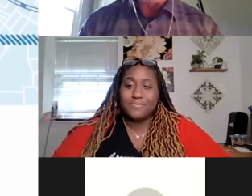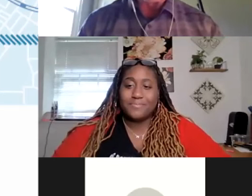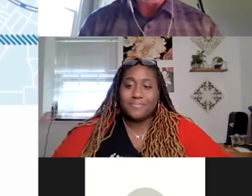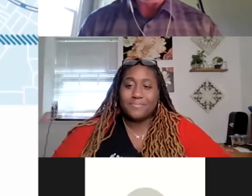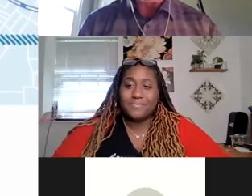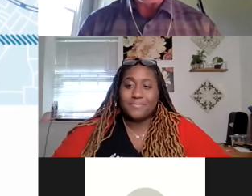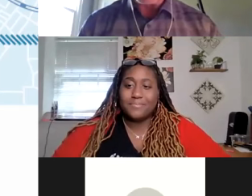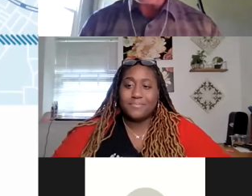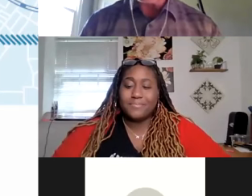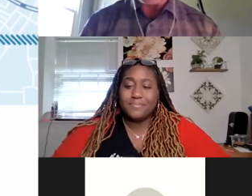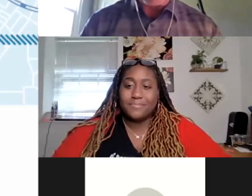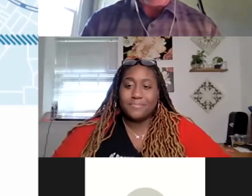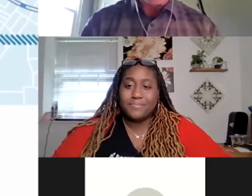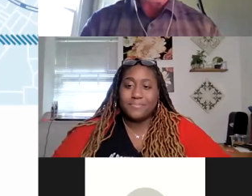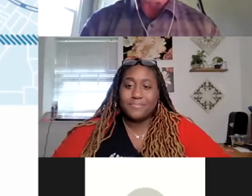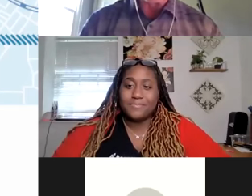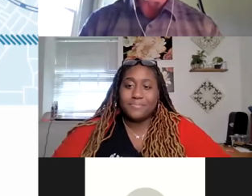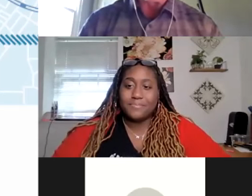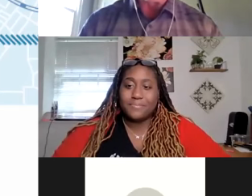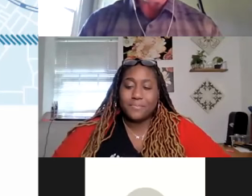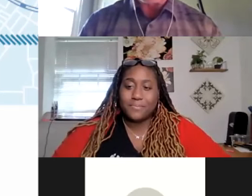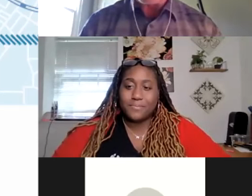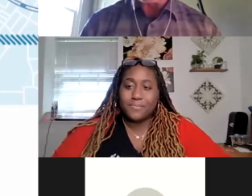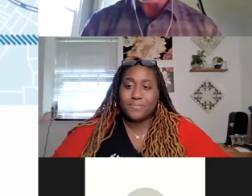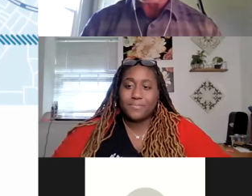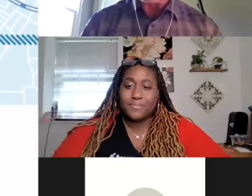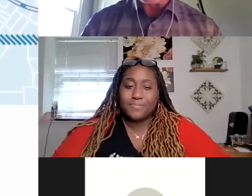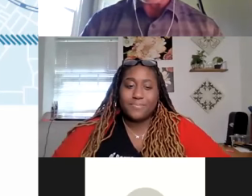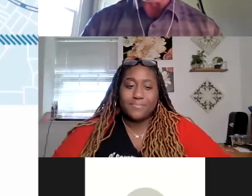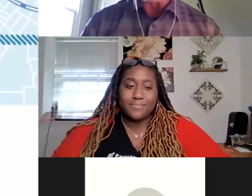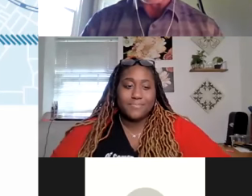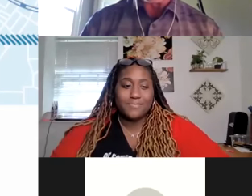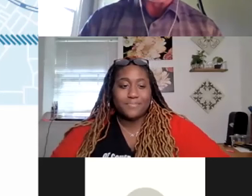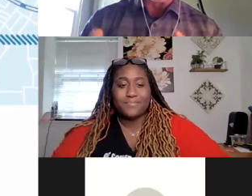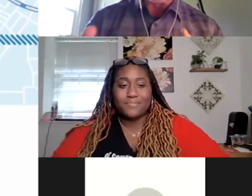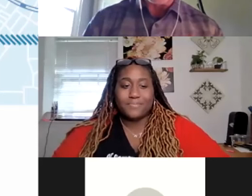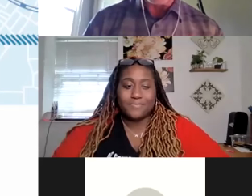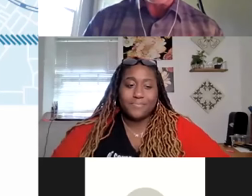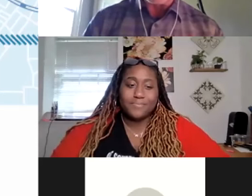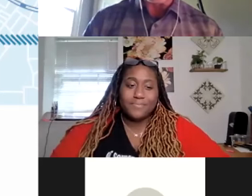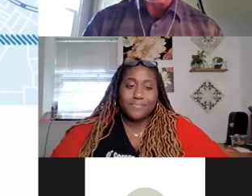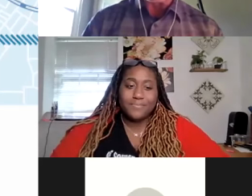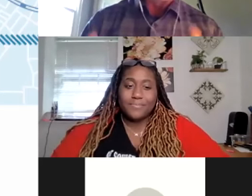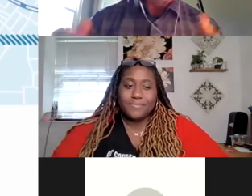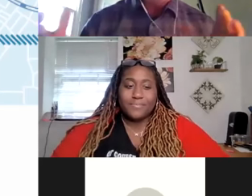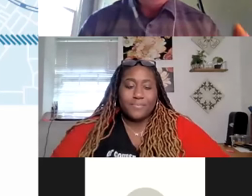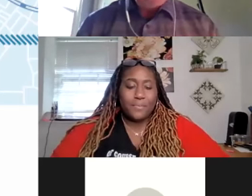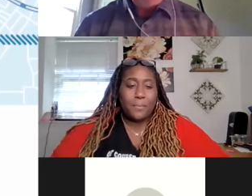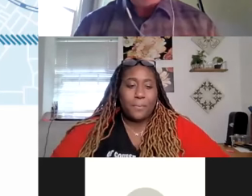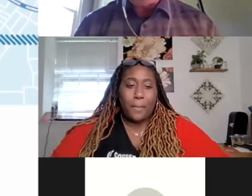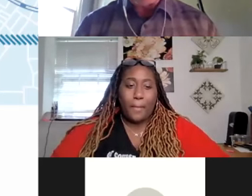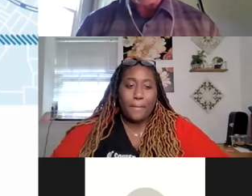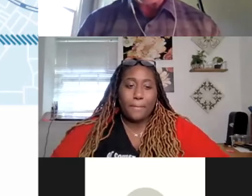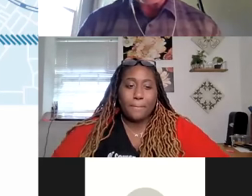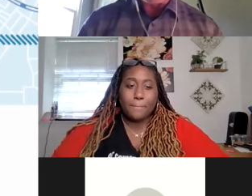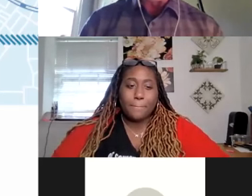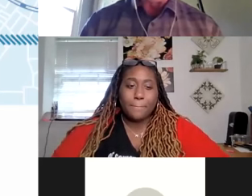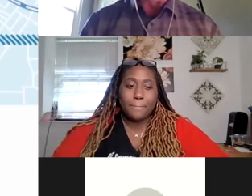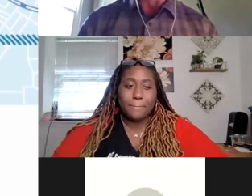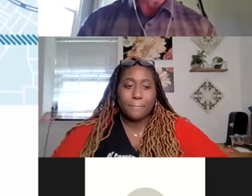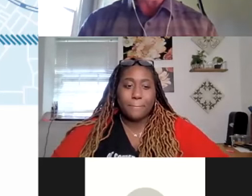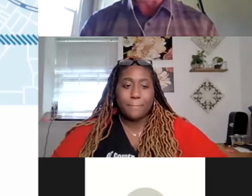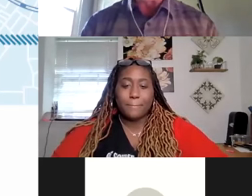I have perhaps an obvious question. We're talking about, and you just were articulate about how to think about analyzing how programs work, and we can